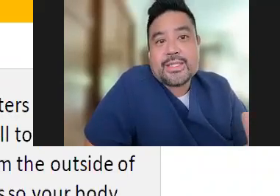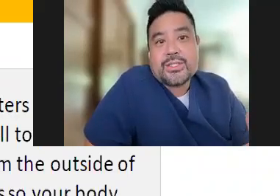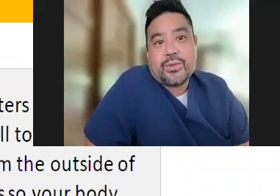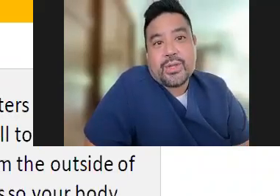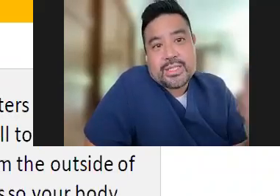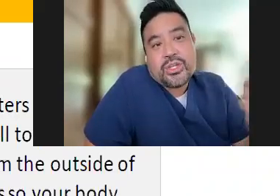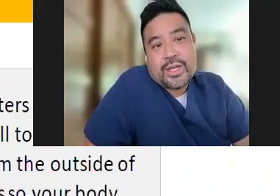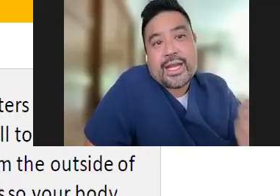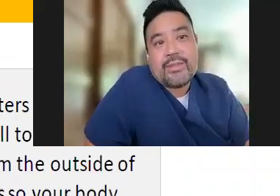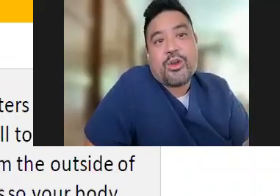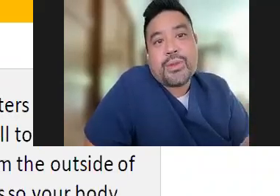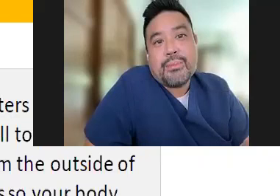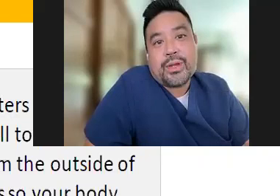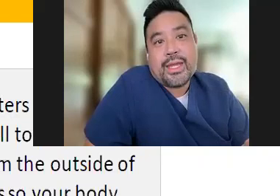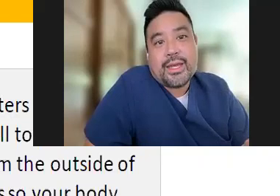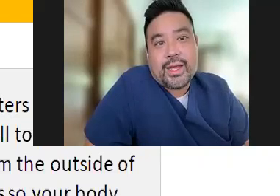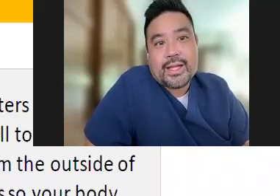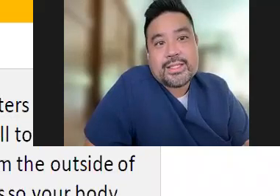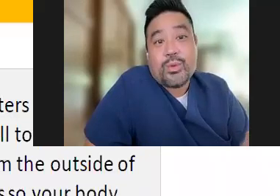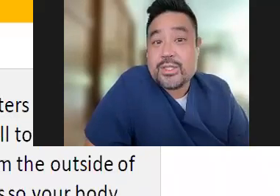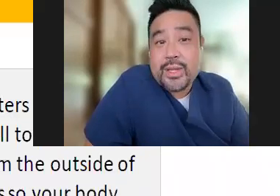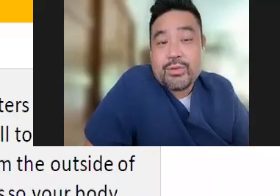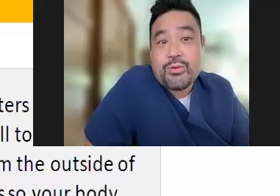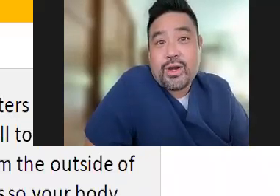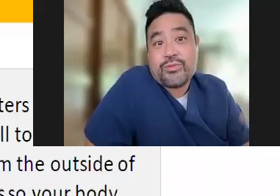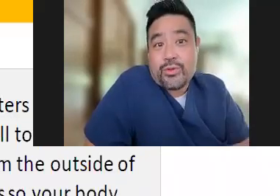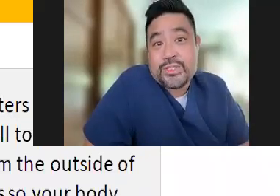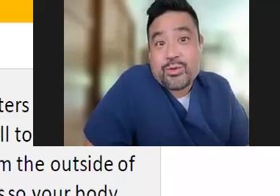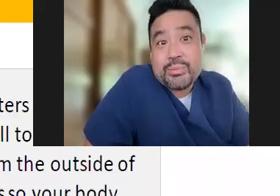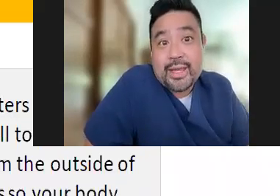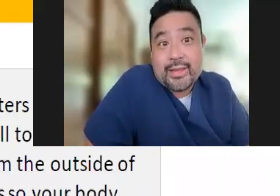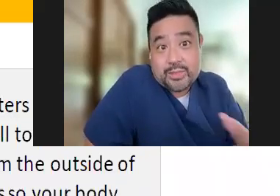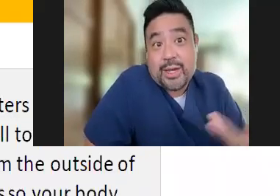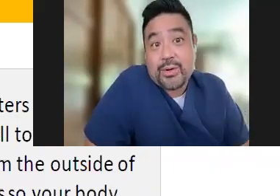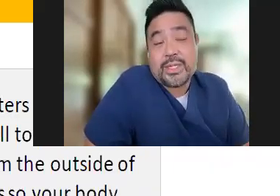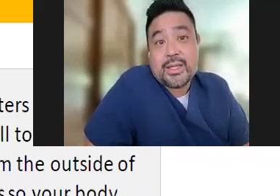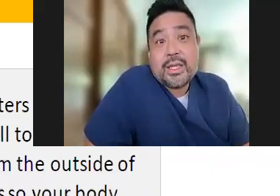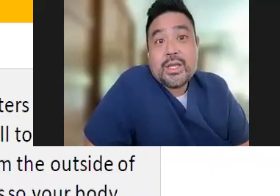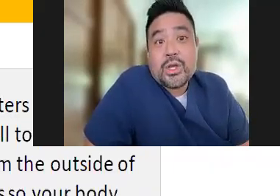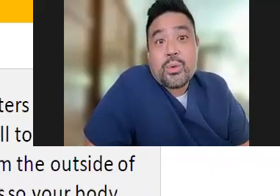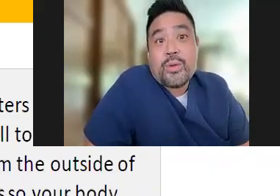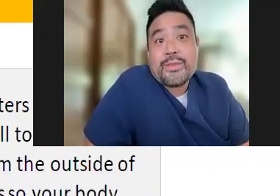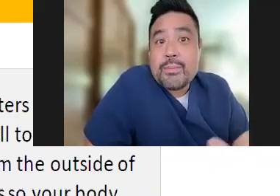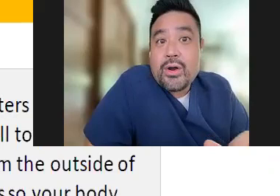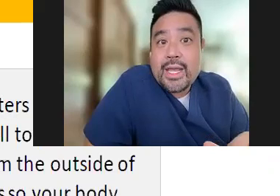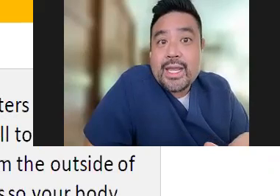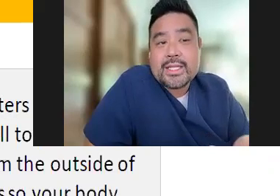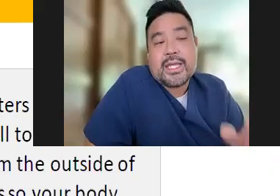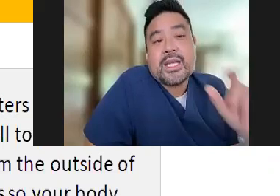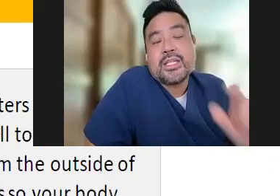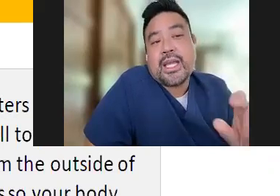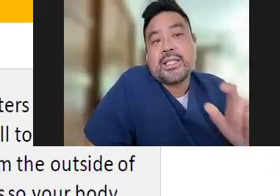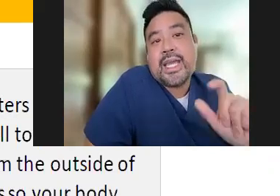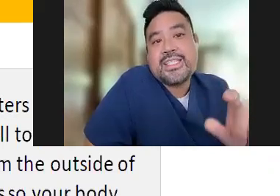these vaccines do. Essentially, you're getting their playbook in advance. And what's the playbook for? It's for their secret play, the spike protein. So what the mRNA